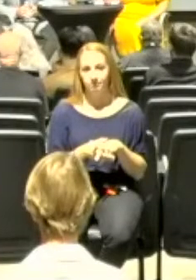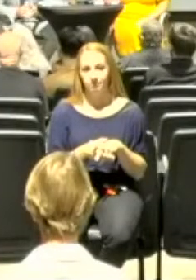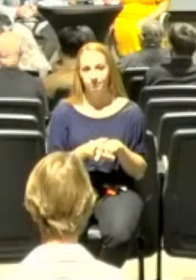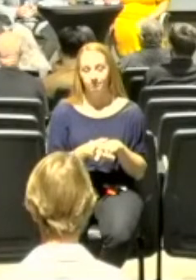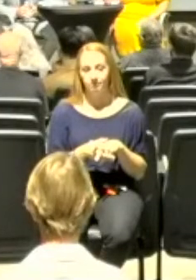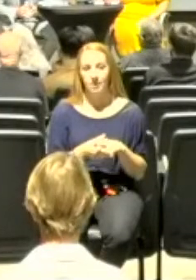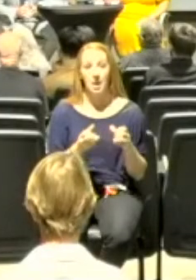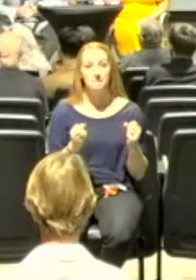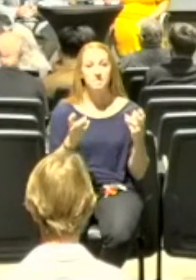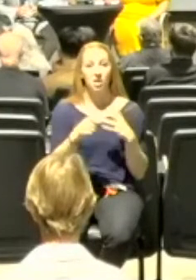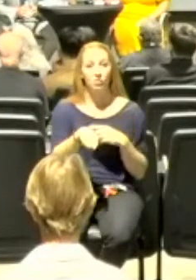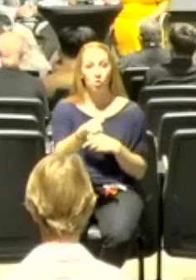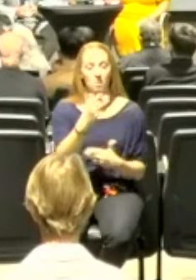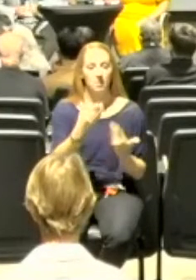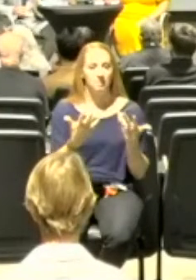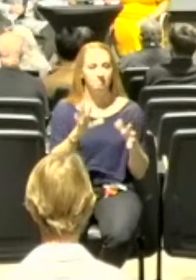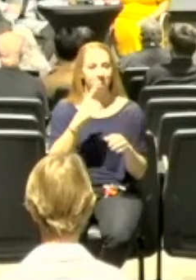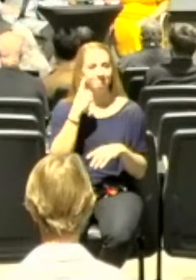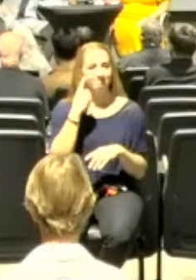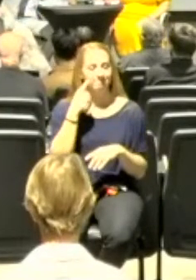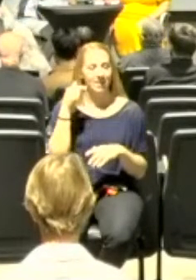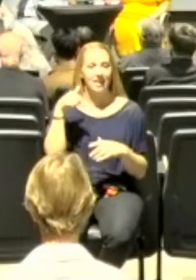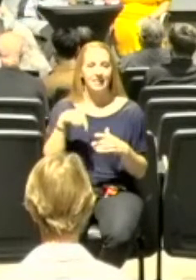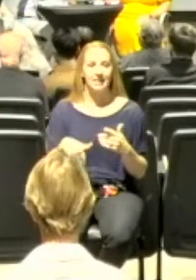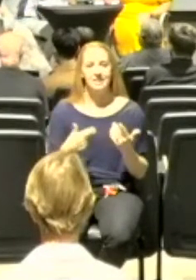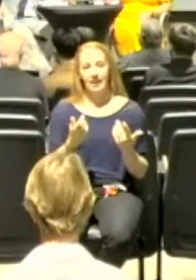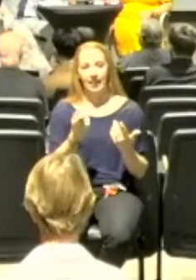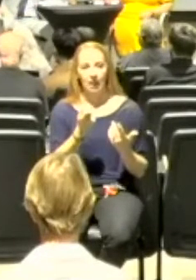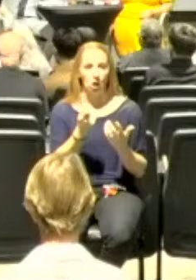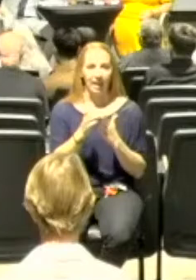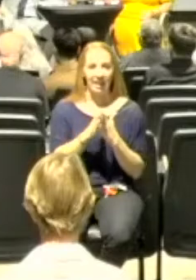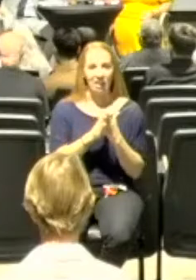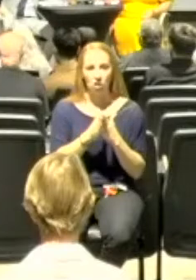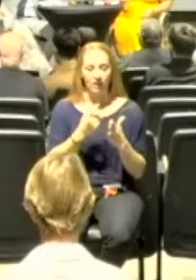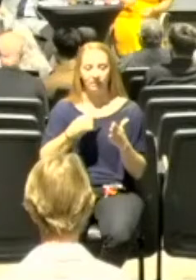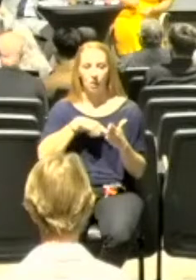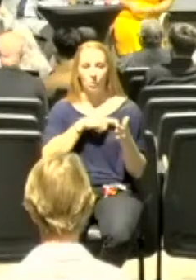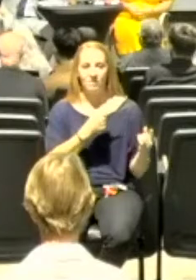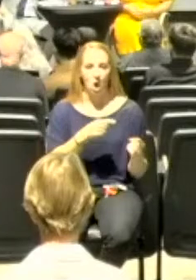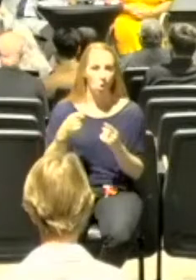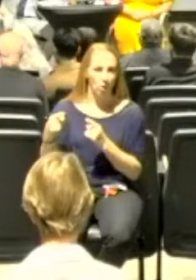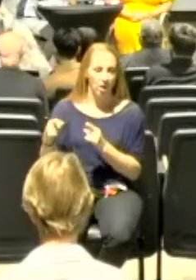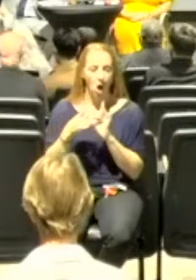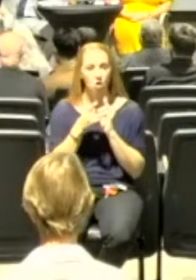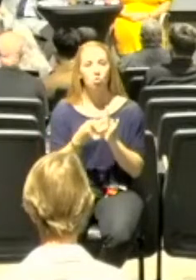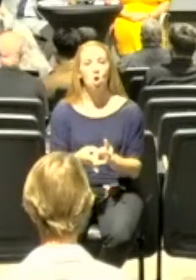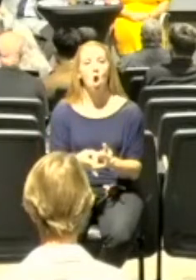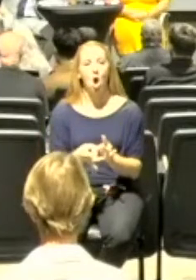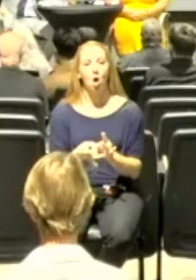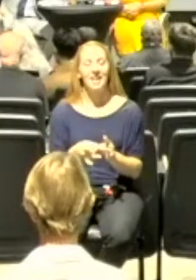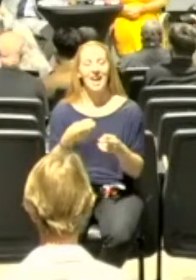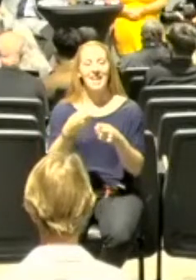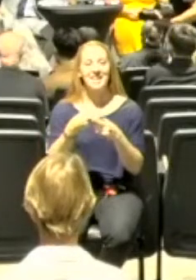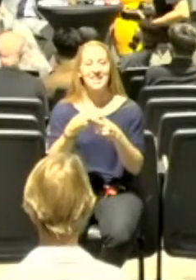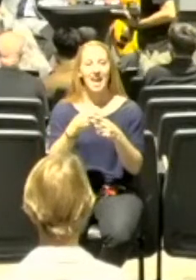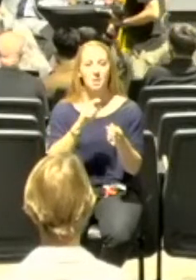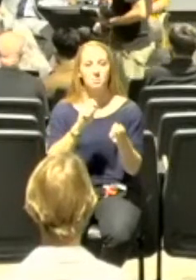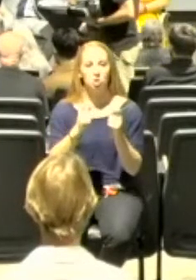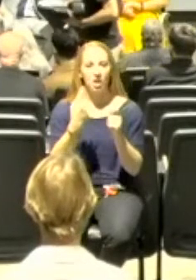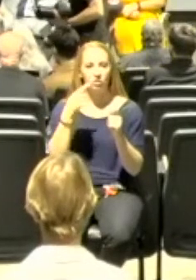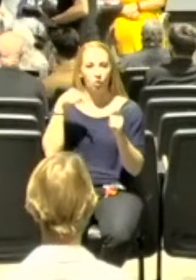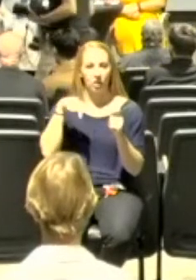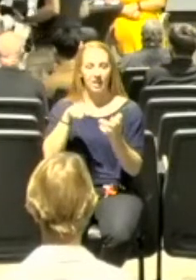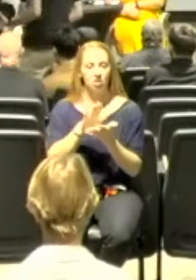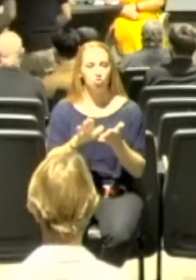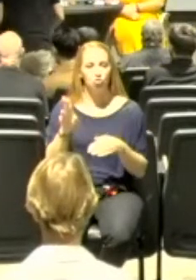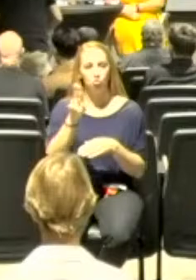So many of you may have heard about this little initiative that we've been working on regarding a name change of the institution.